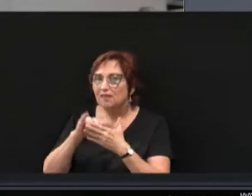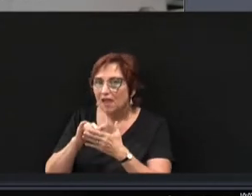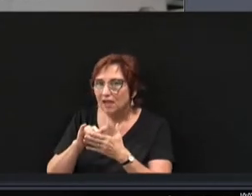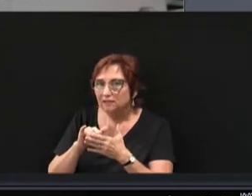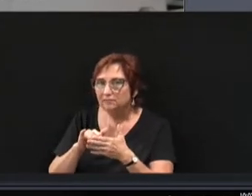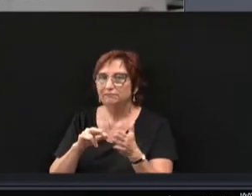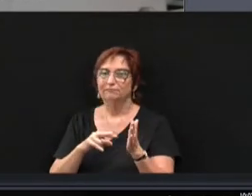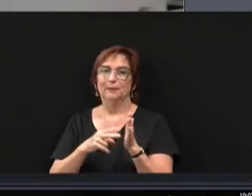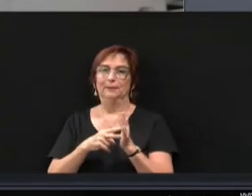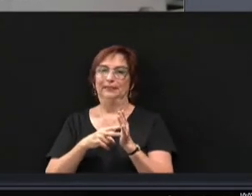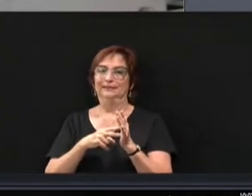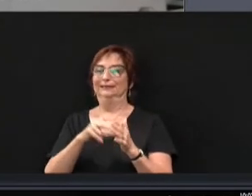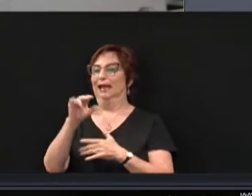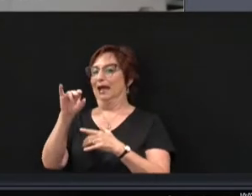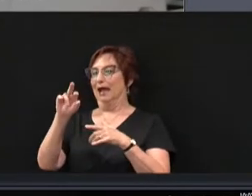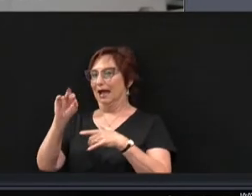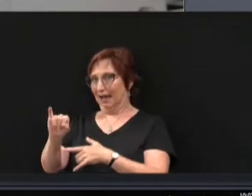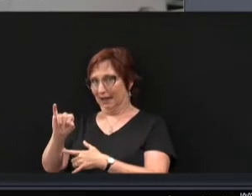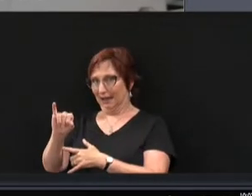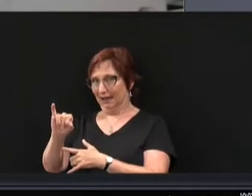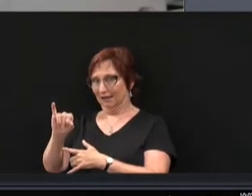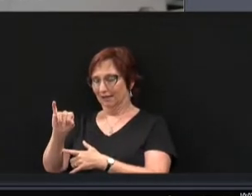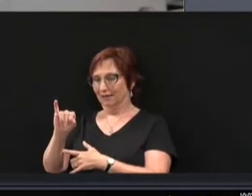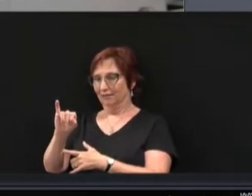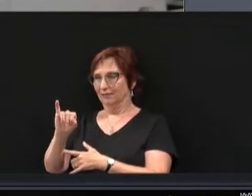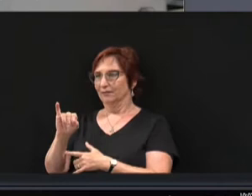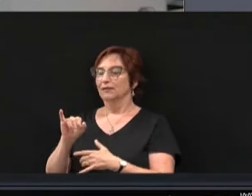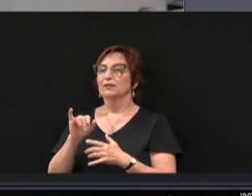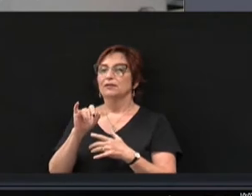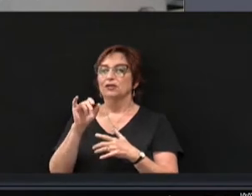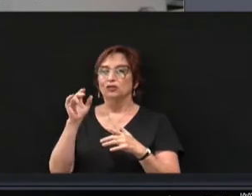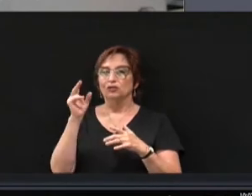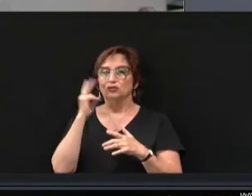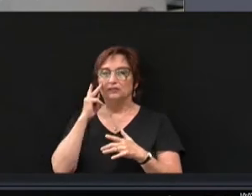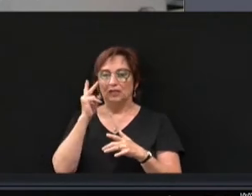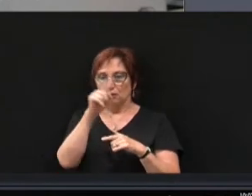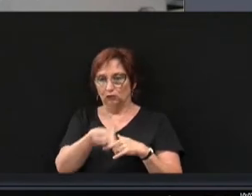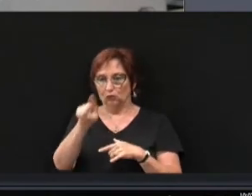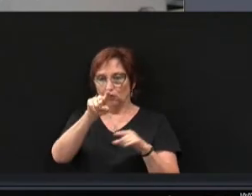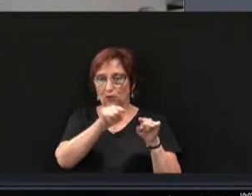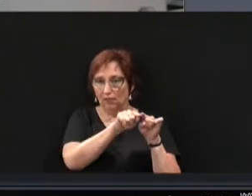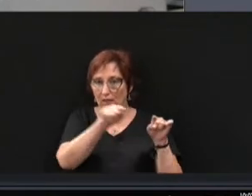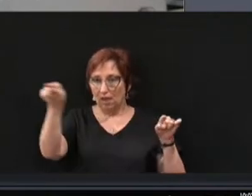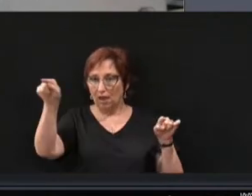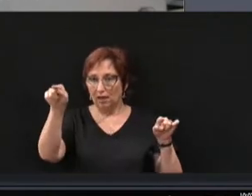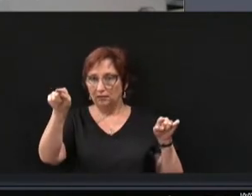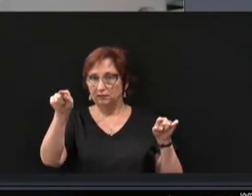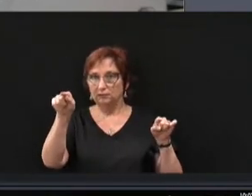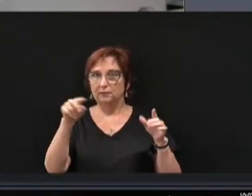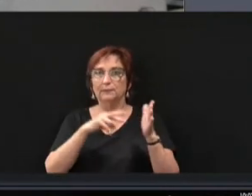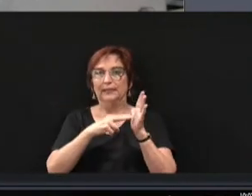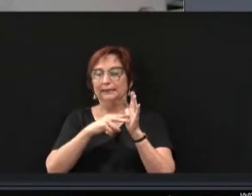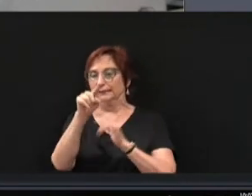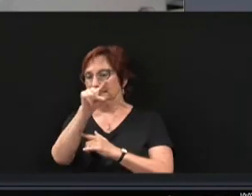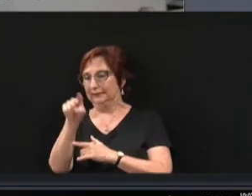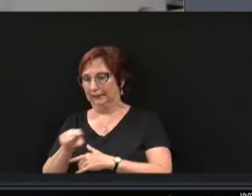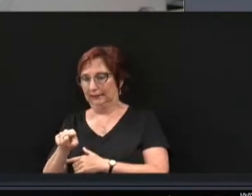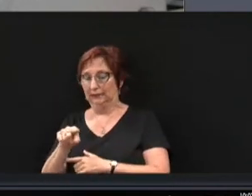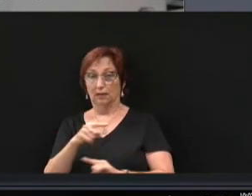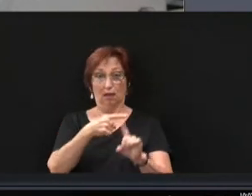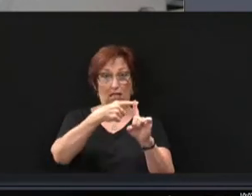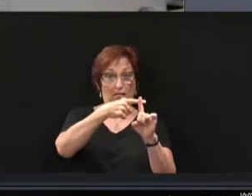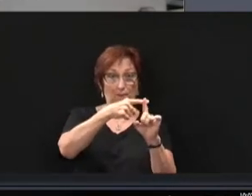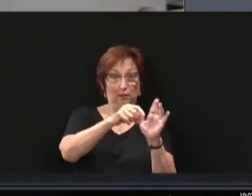stands for an I. And then the circle with a line through it stands for a Z. A plus sign stands for an